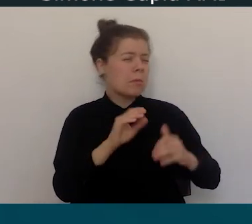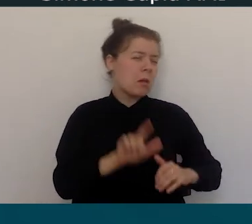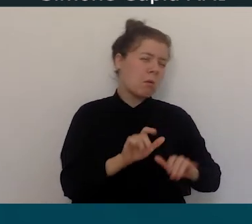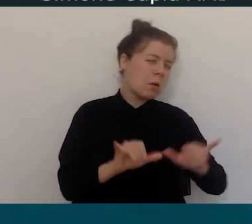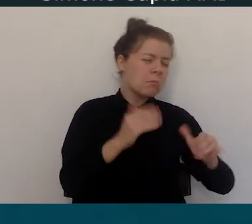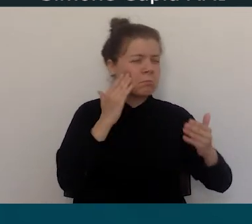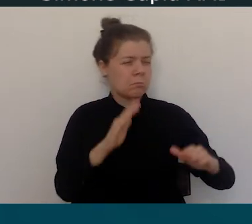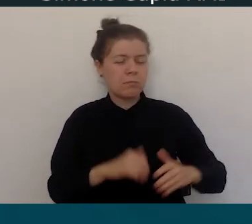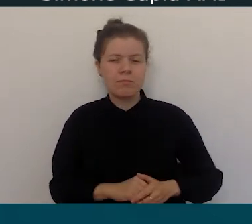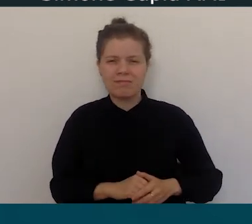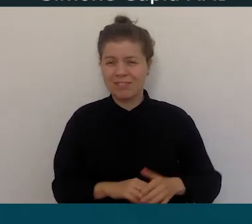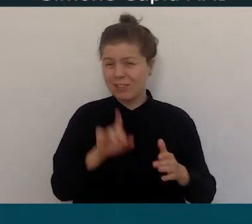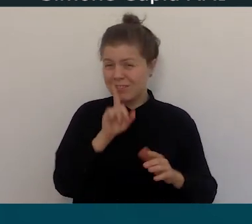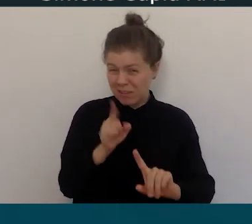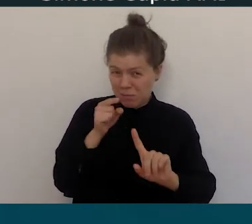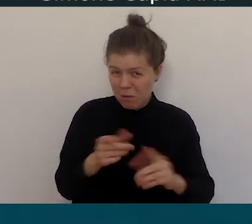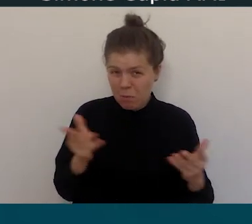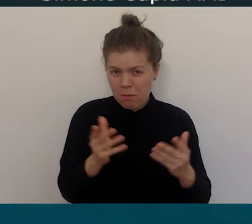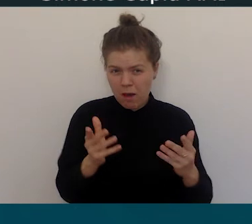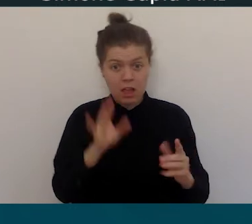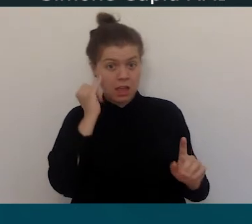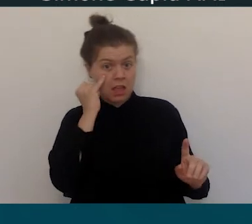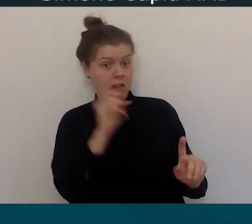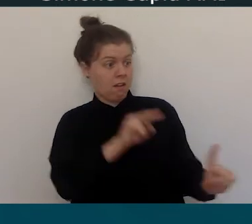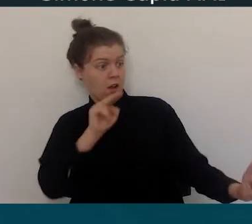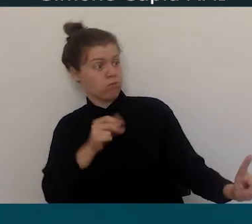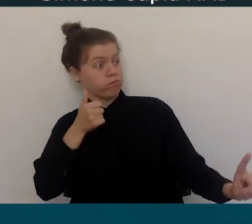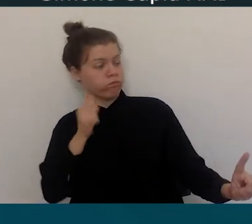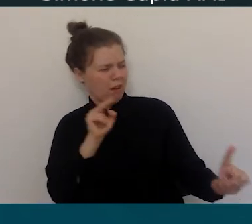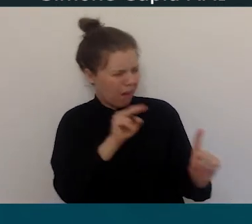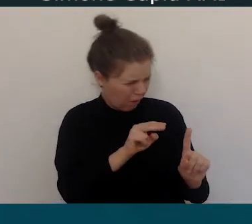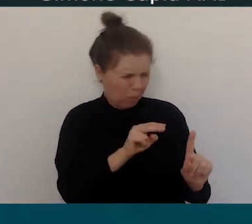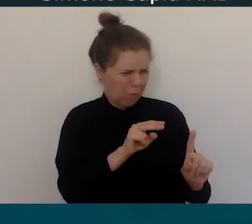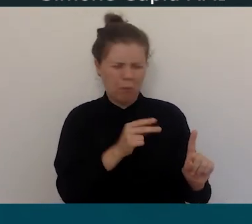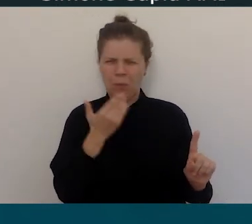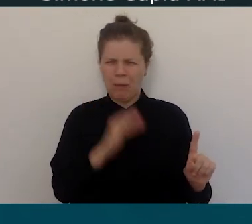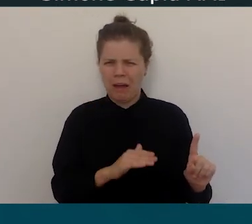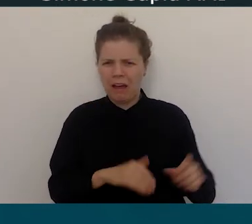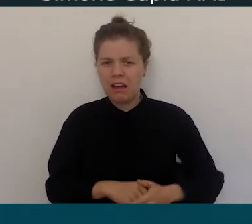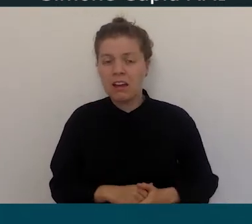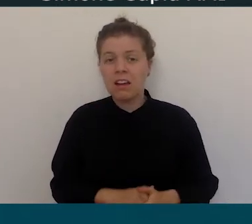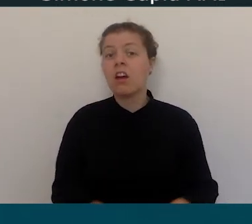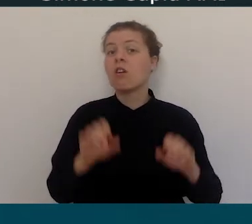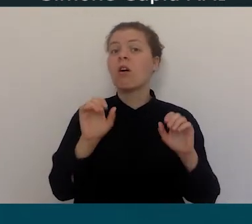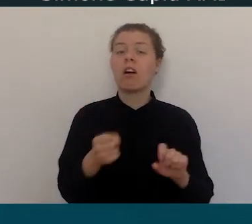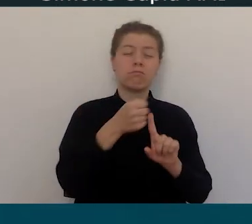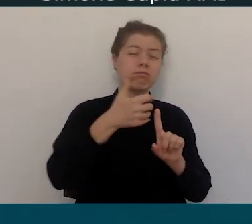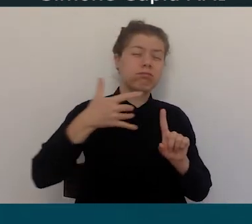Looks good from far, but far from good. We can say something in 20 words, or we can say it in